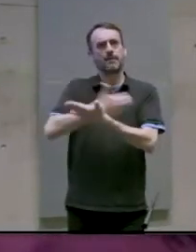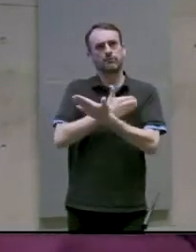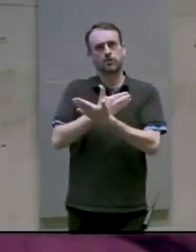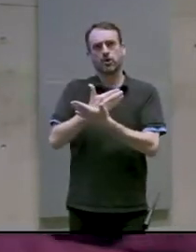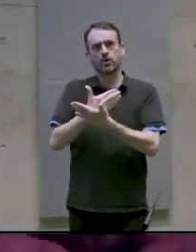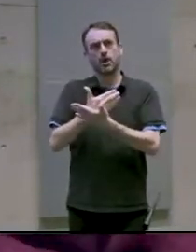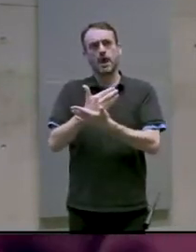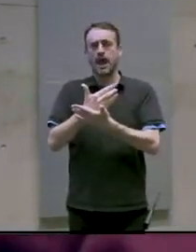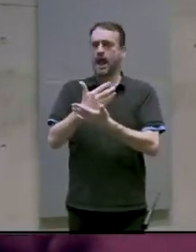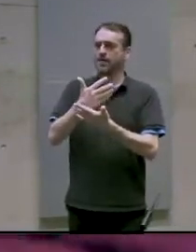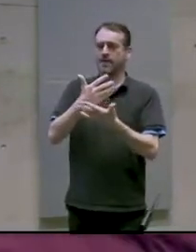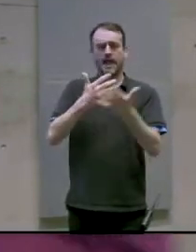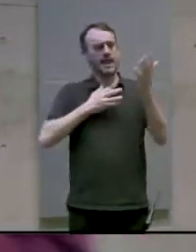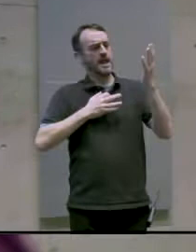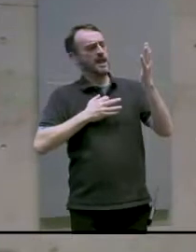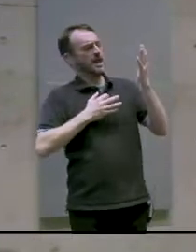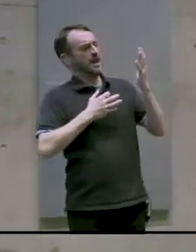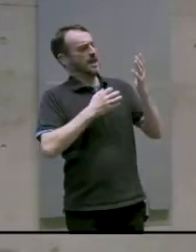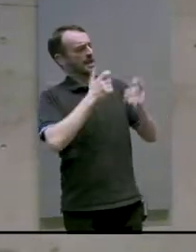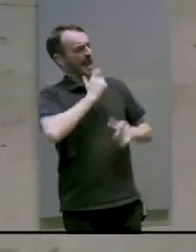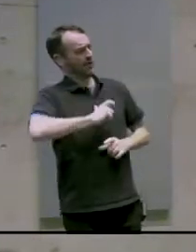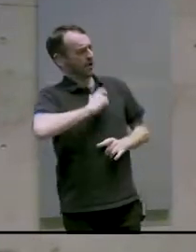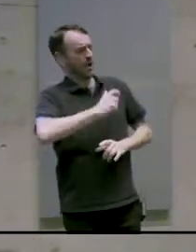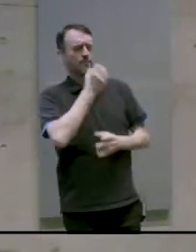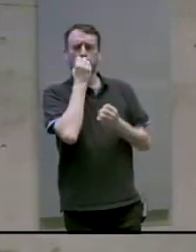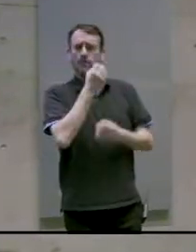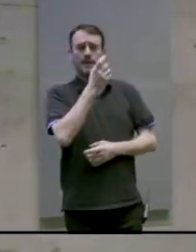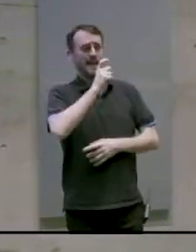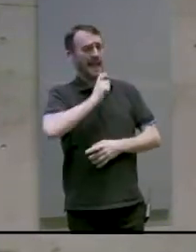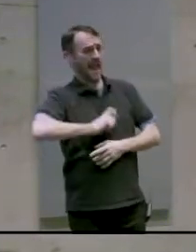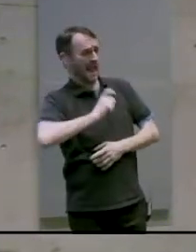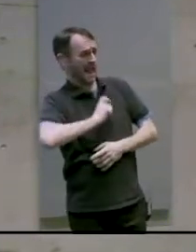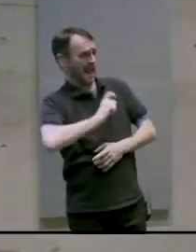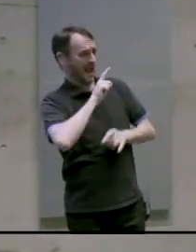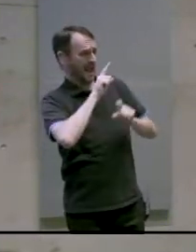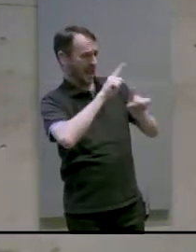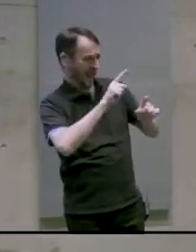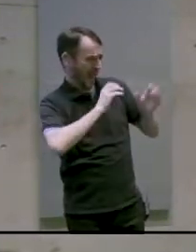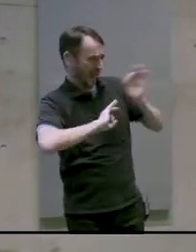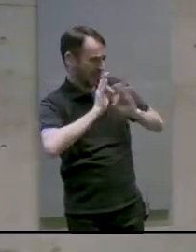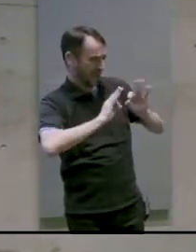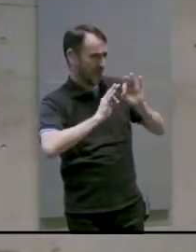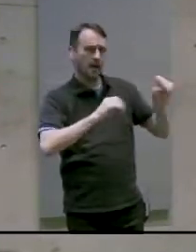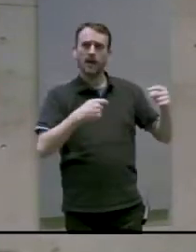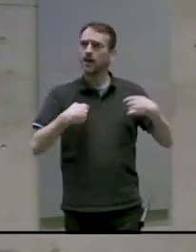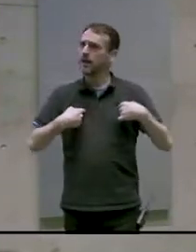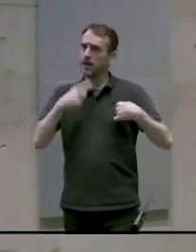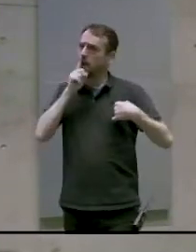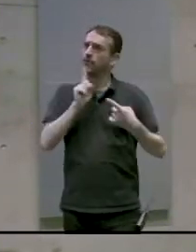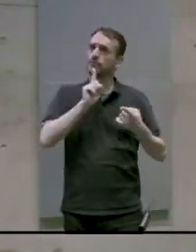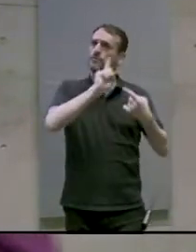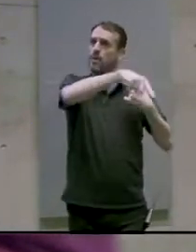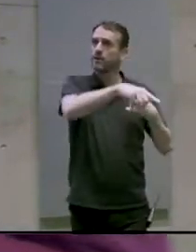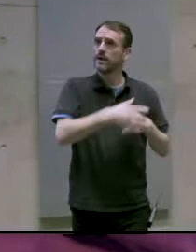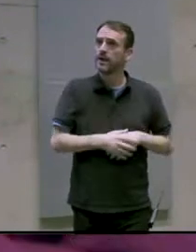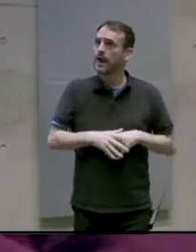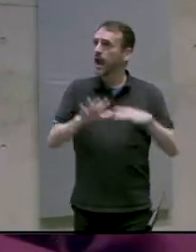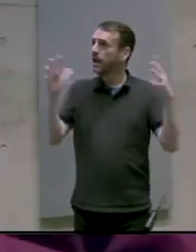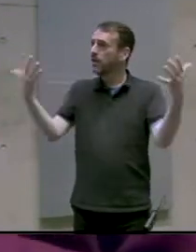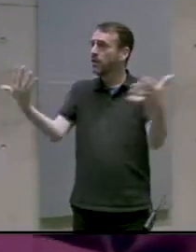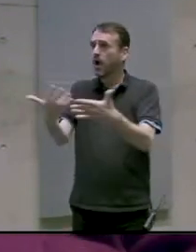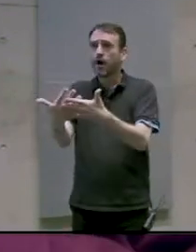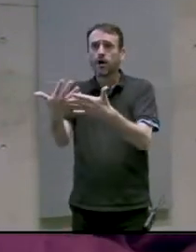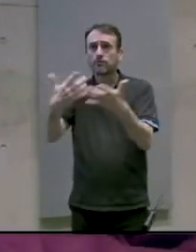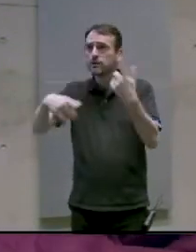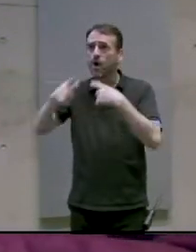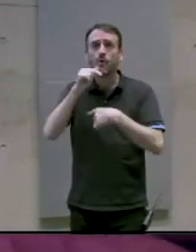they're beautifully acted. And this is crazy because the world knows that you can talk to people, but you can even talk to your phones and things,